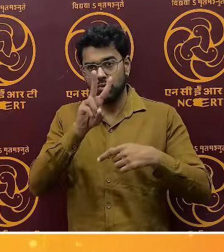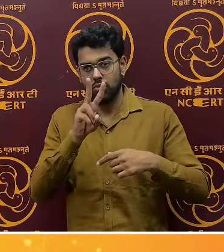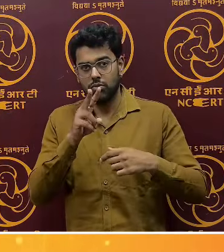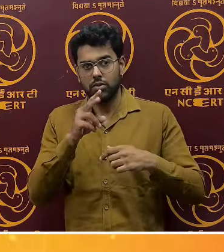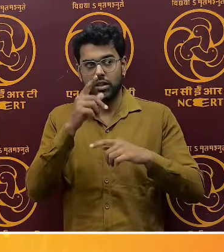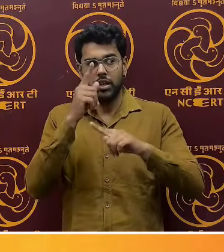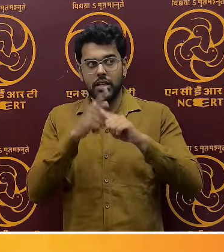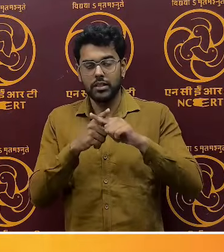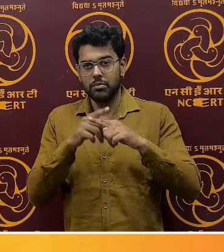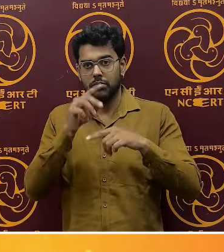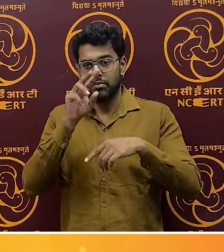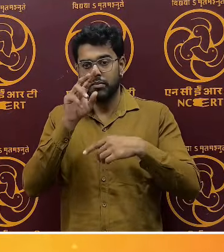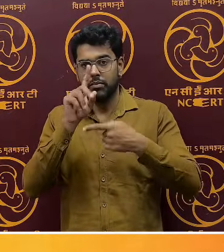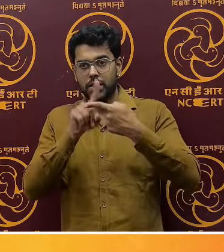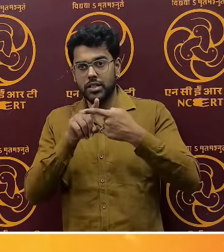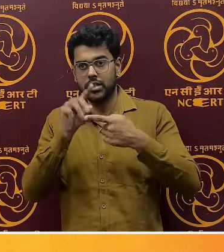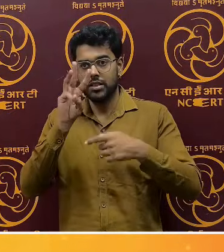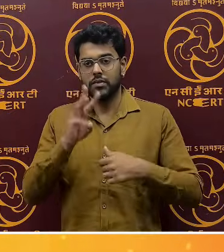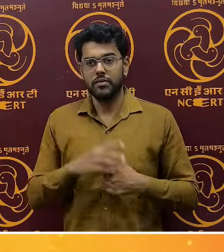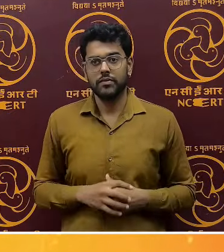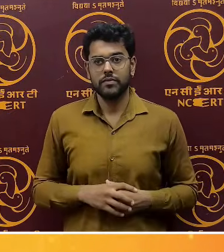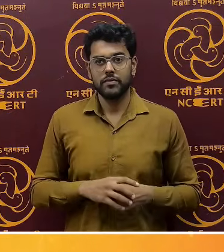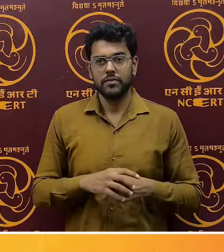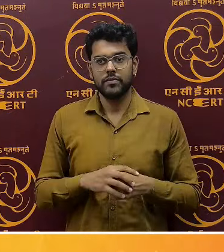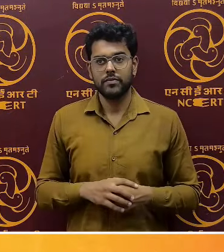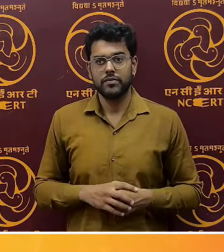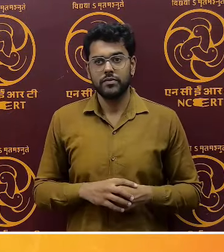x plus 3, as I can show you here.